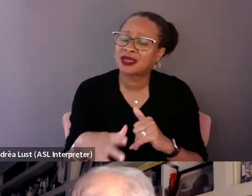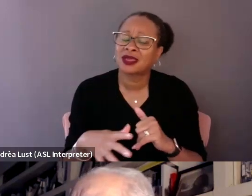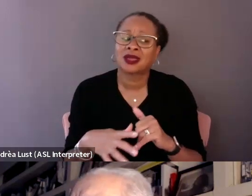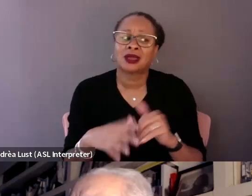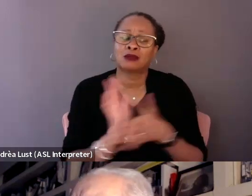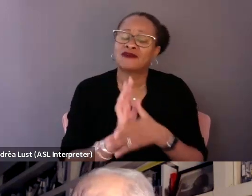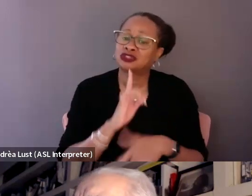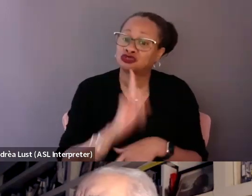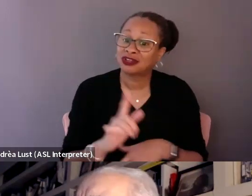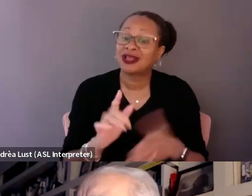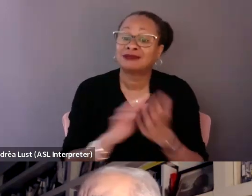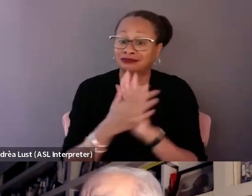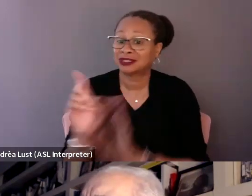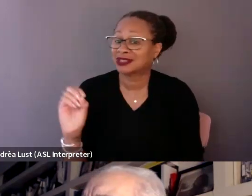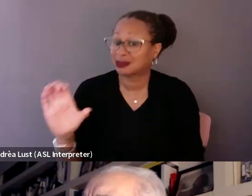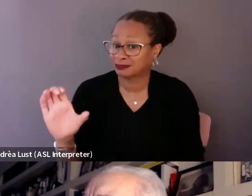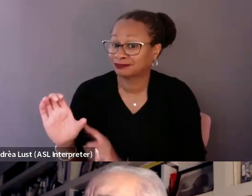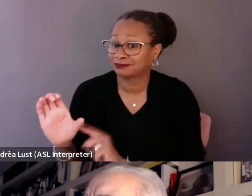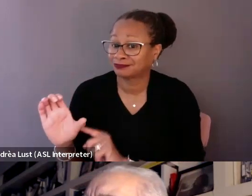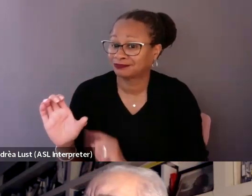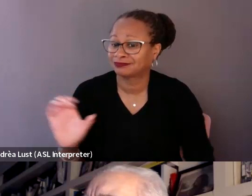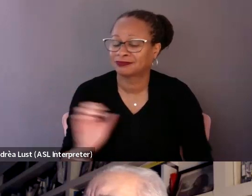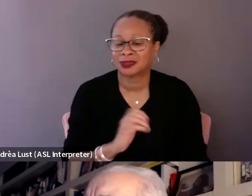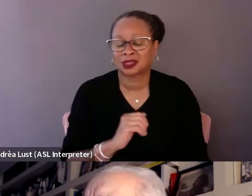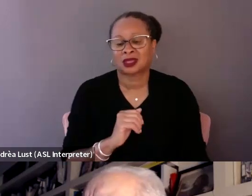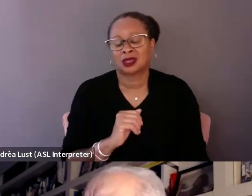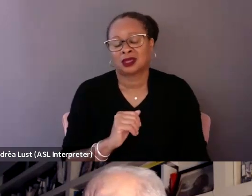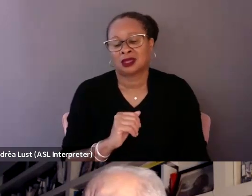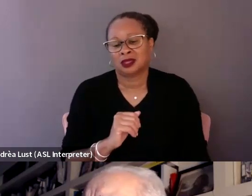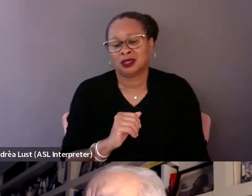it's a documentary, you know? In the same way